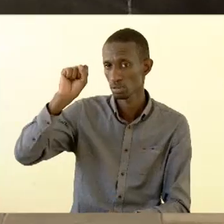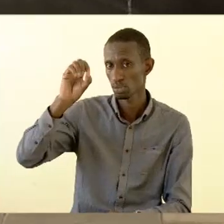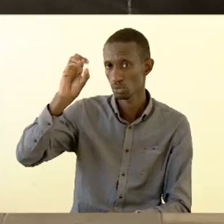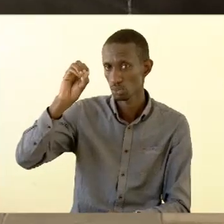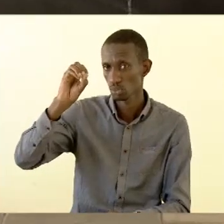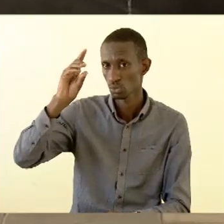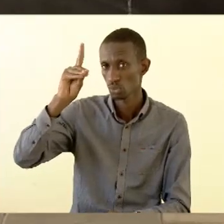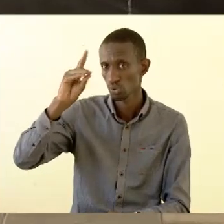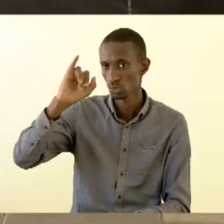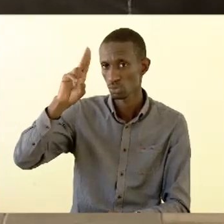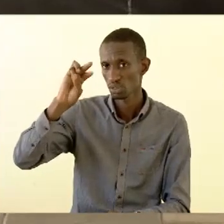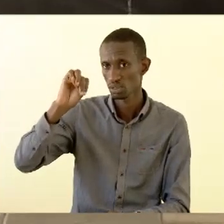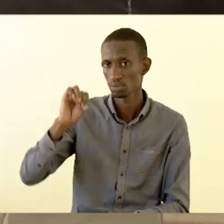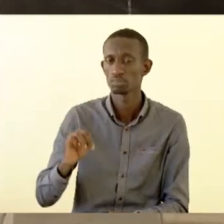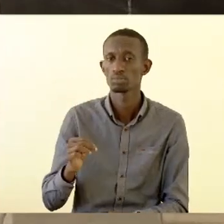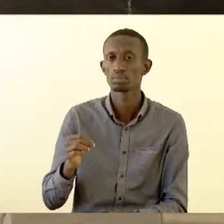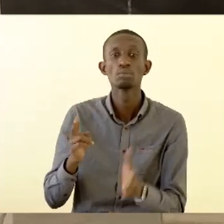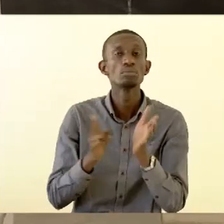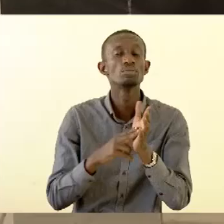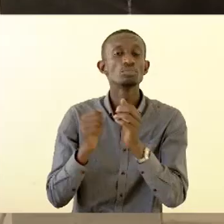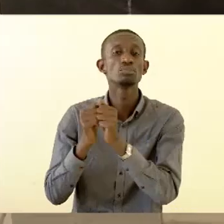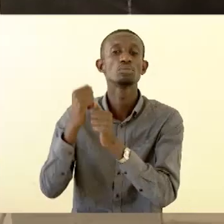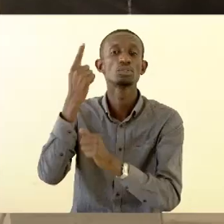for sodium, it is 11.